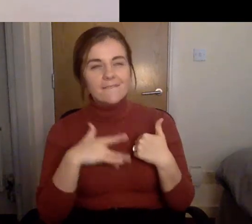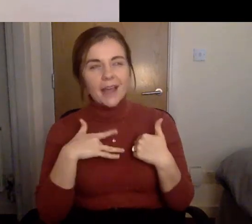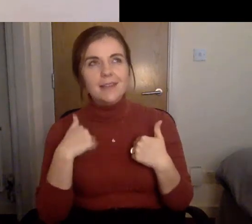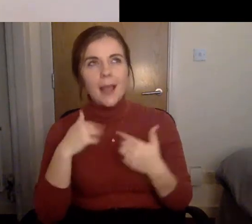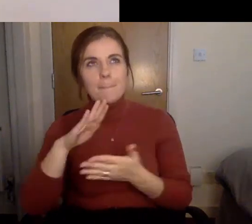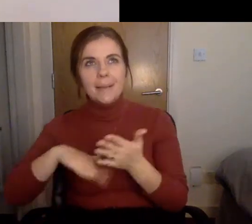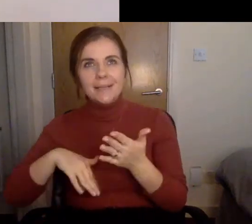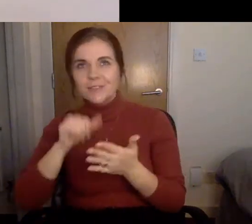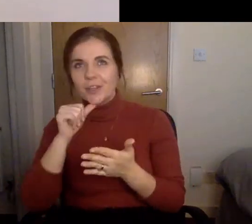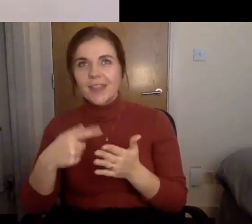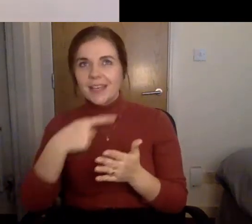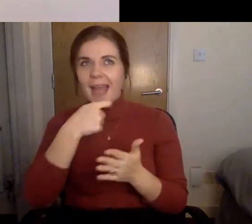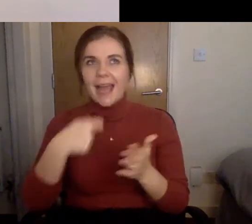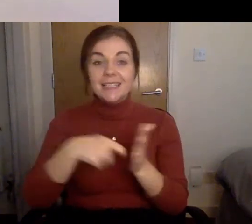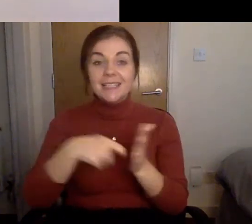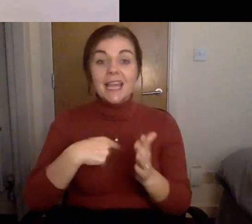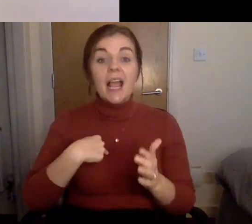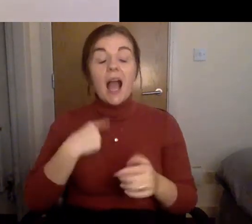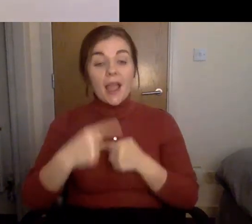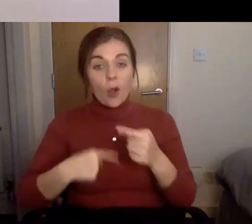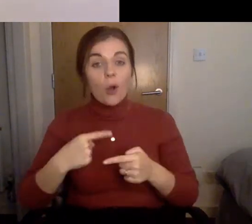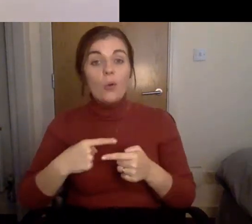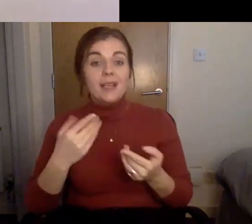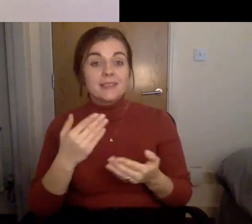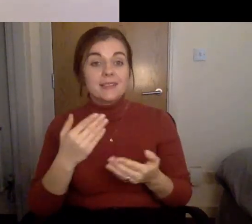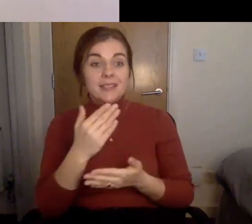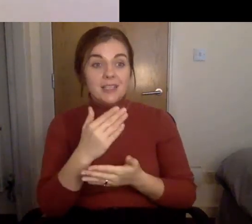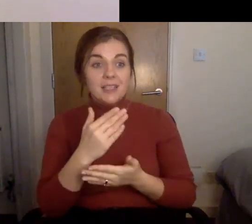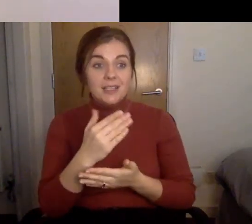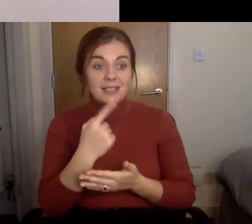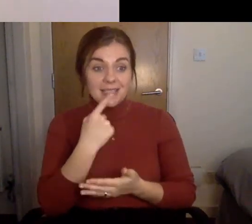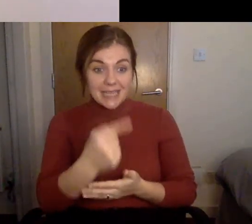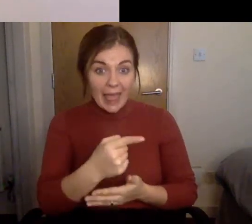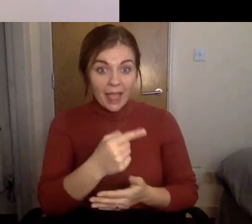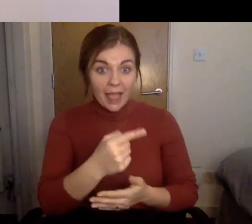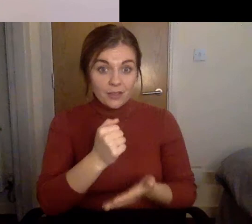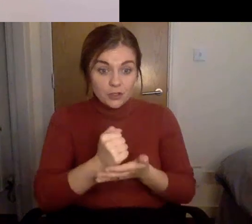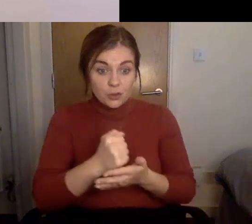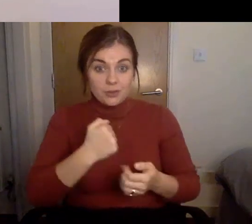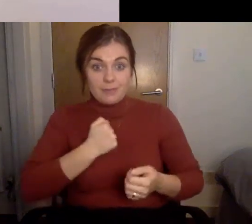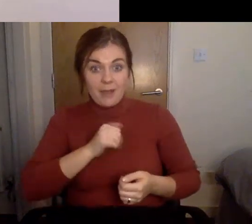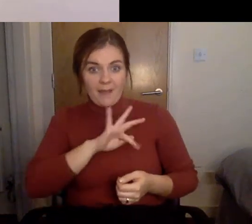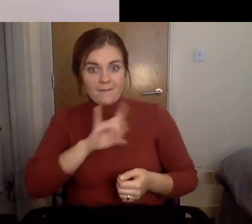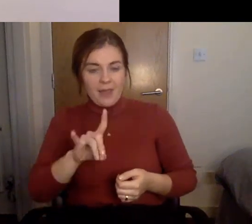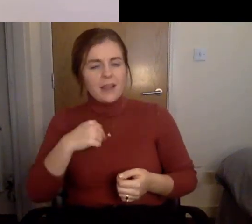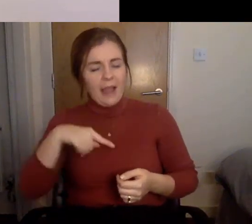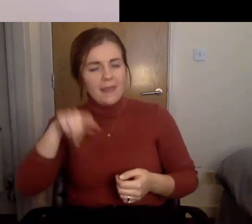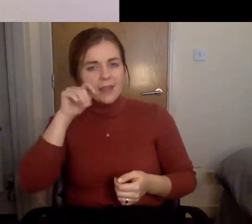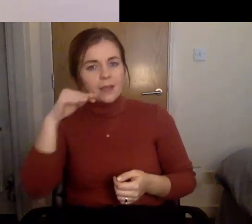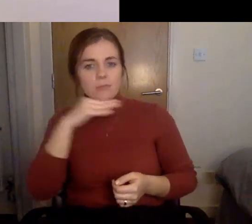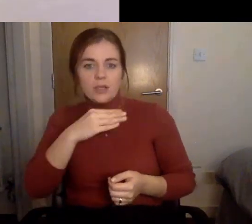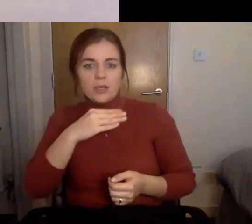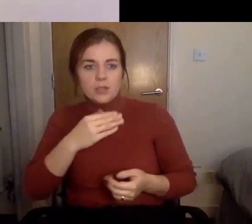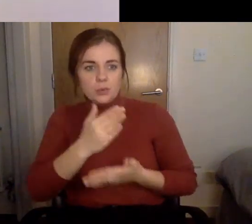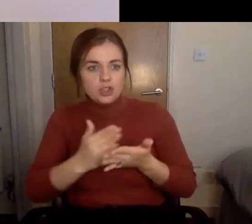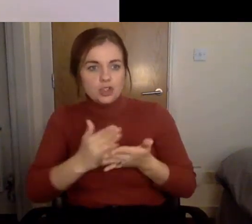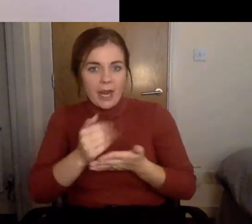just to say that I do also share my faith with them, so that, and I think it's important, because if I'm asking them, you know,